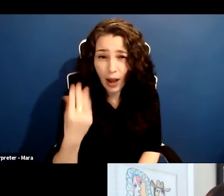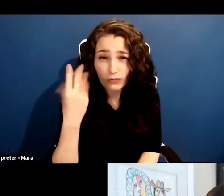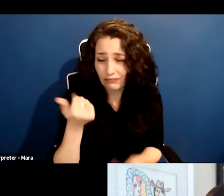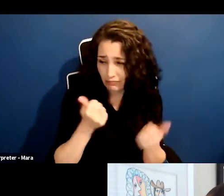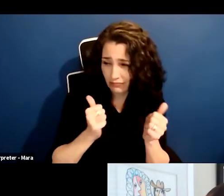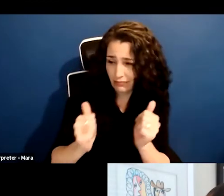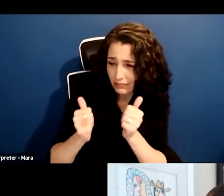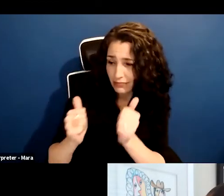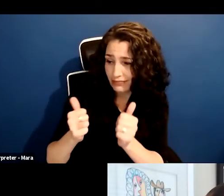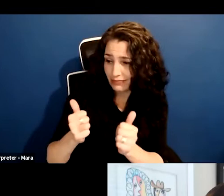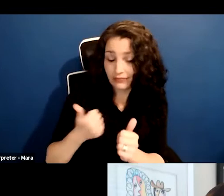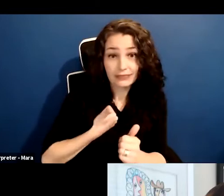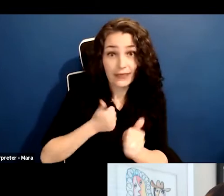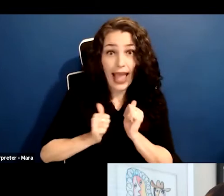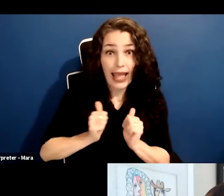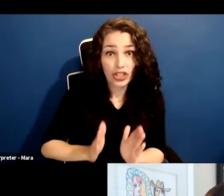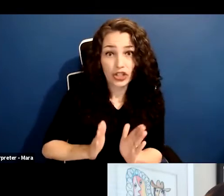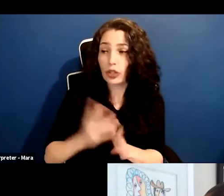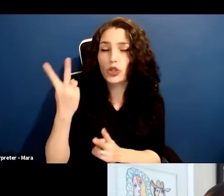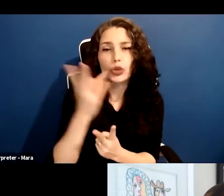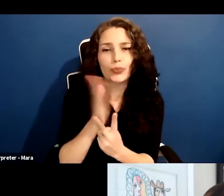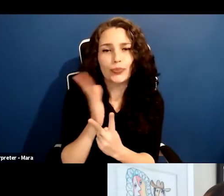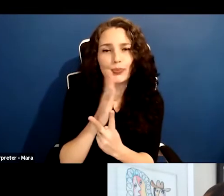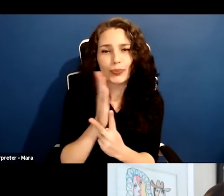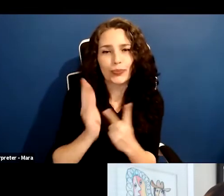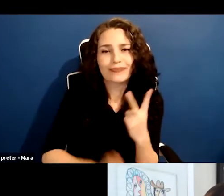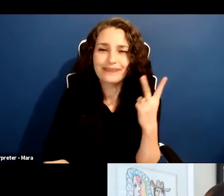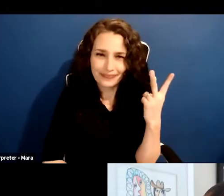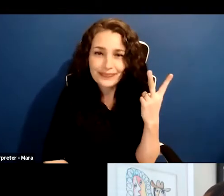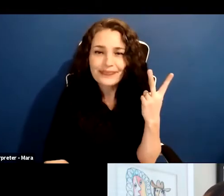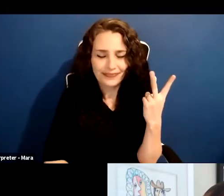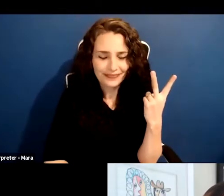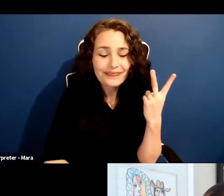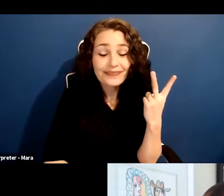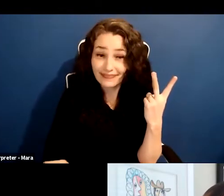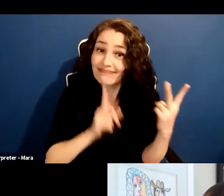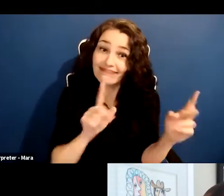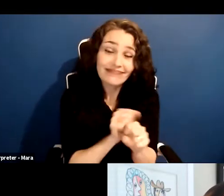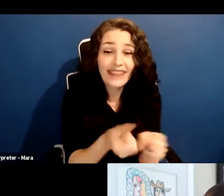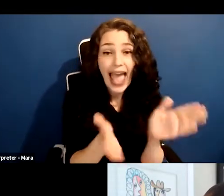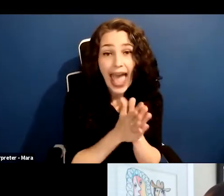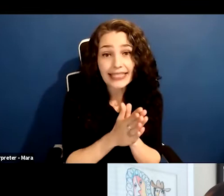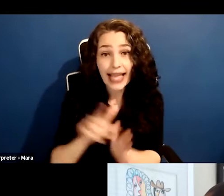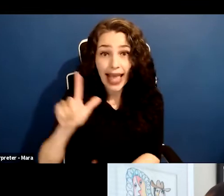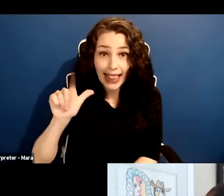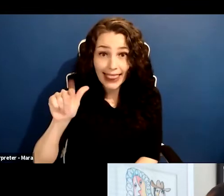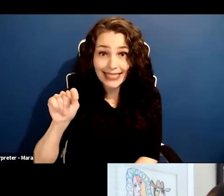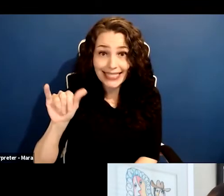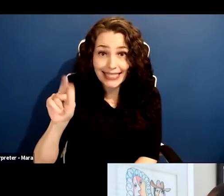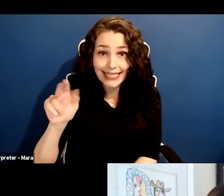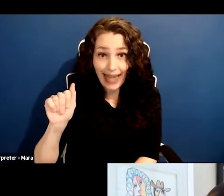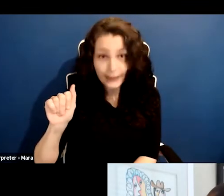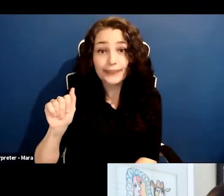auditioning as an actor, there's two ways I can go out as an actor. They literally ask for a Latina, and